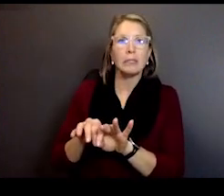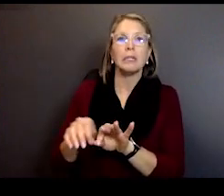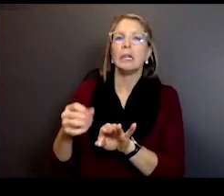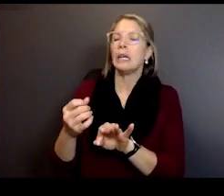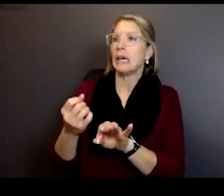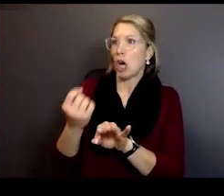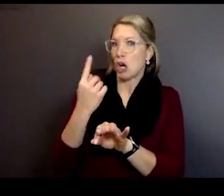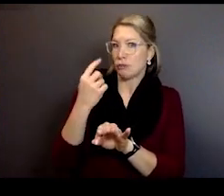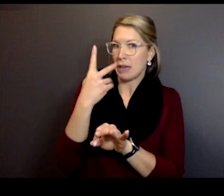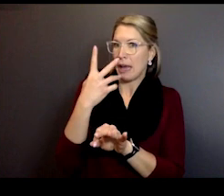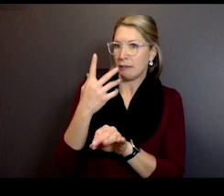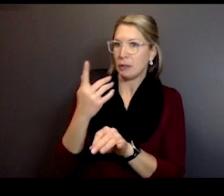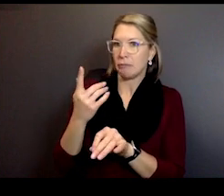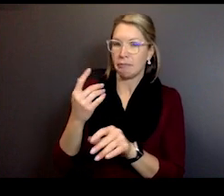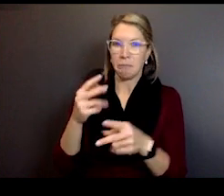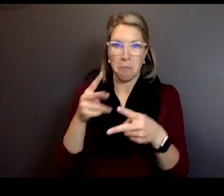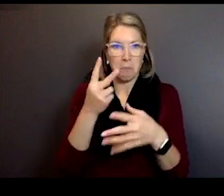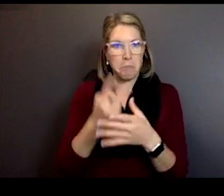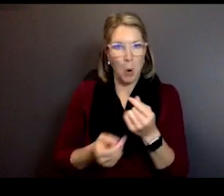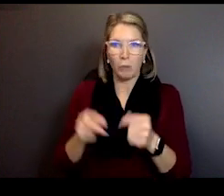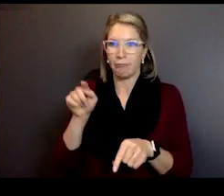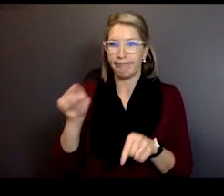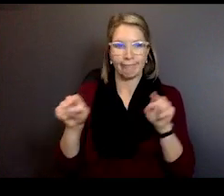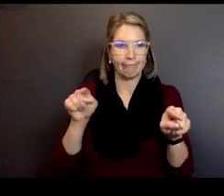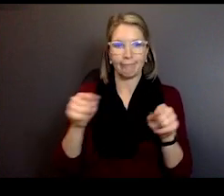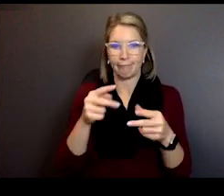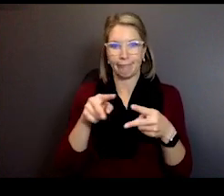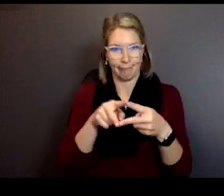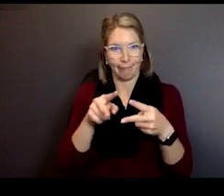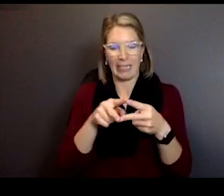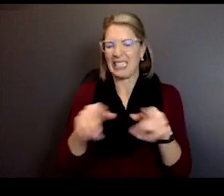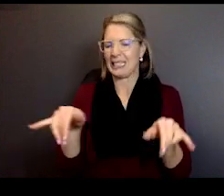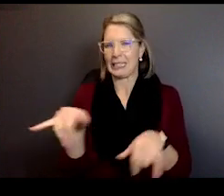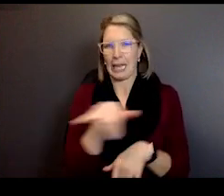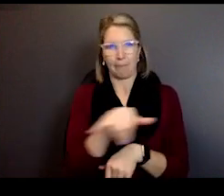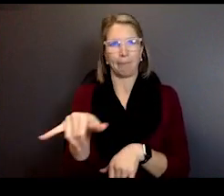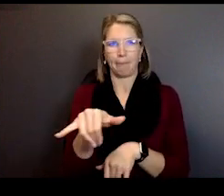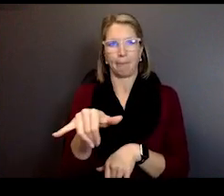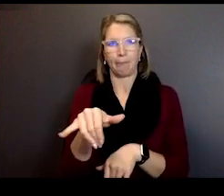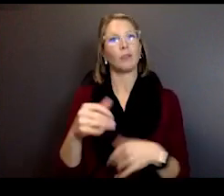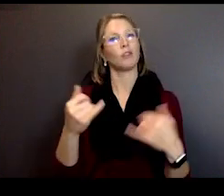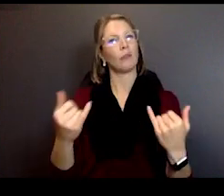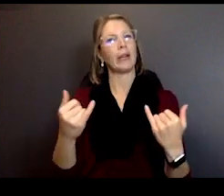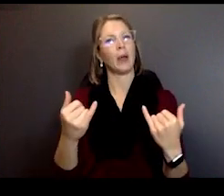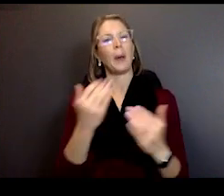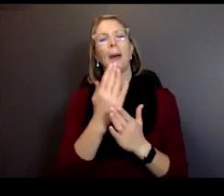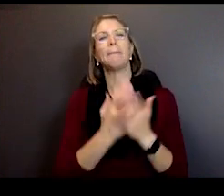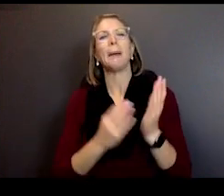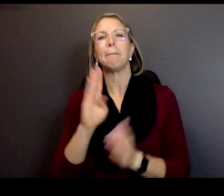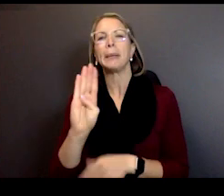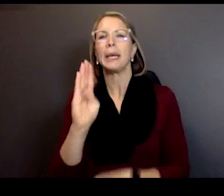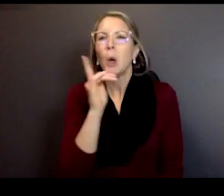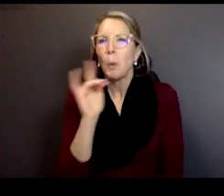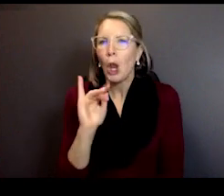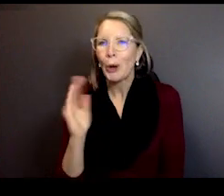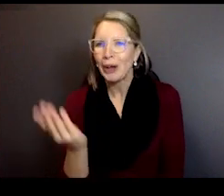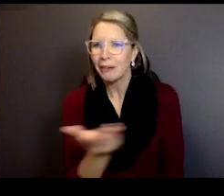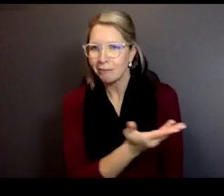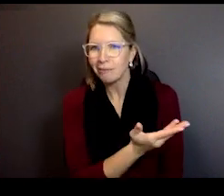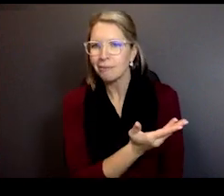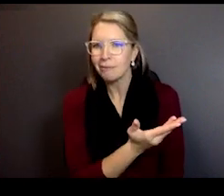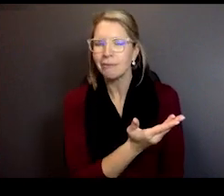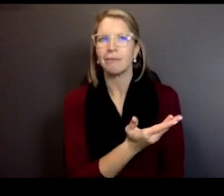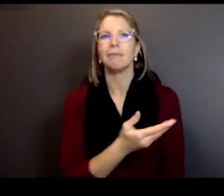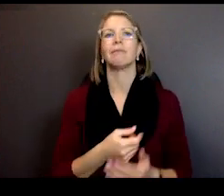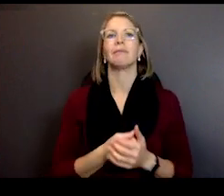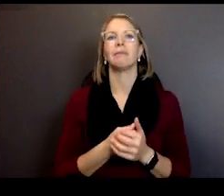the questions will be the same. The following slides are screenshots of what Part B looks like.